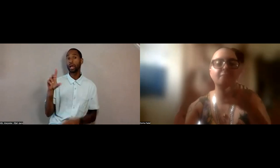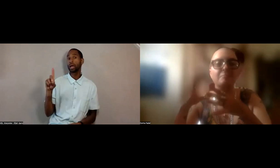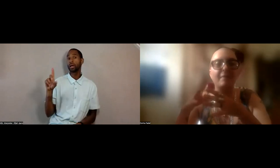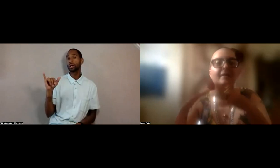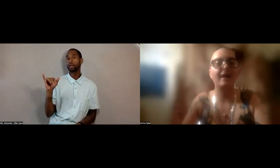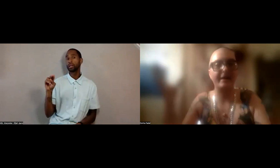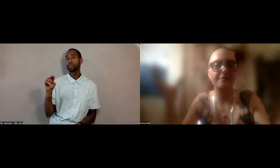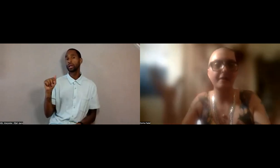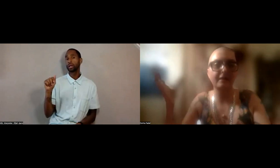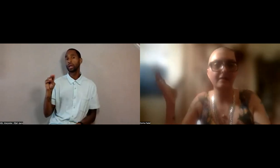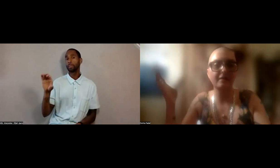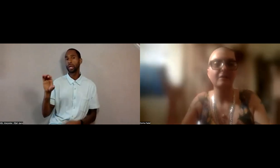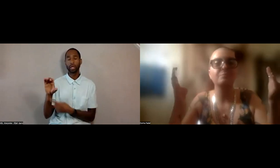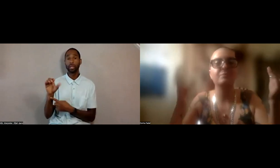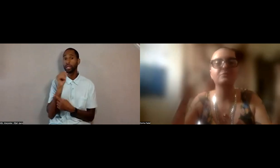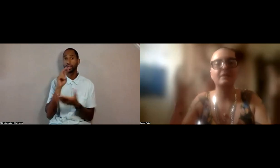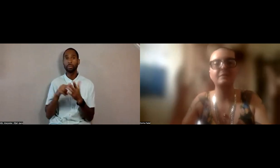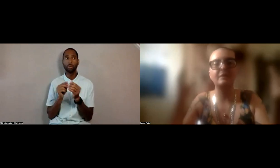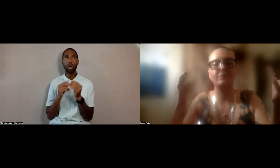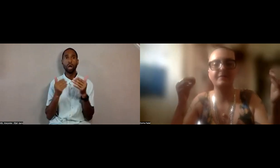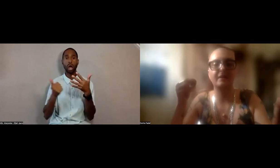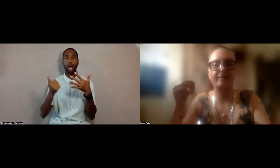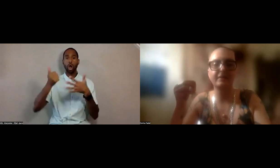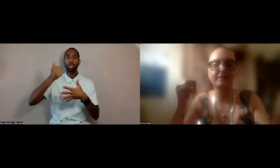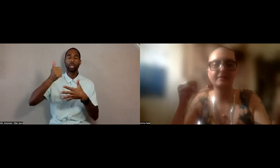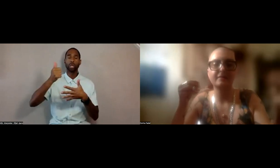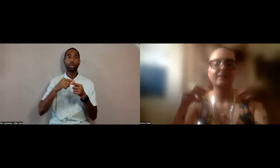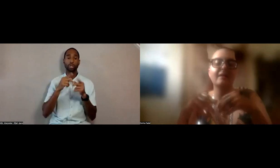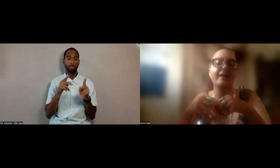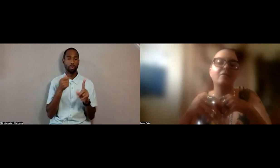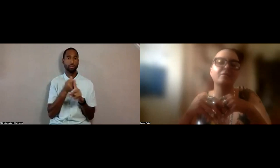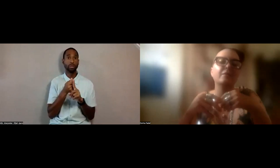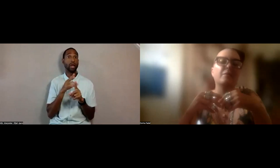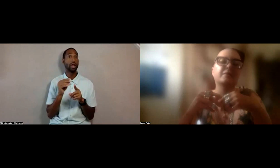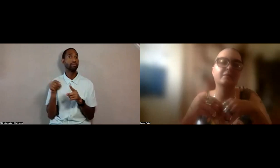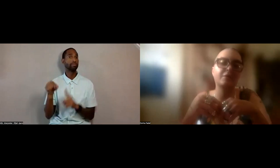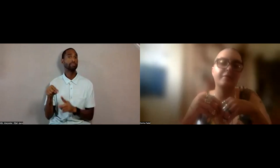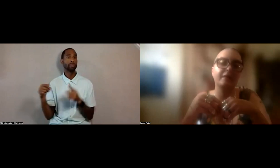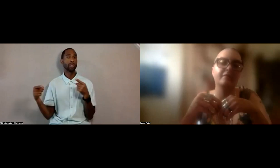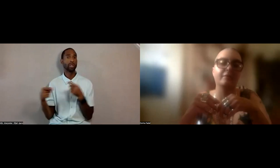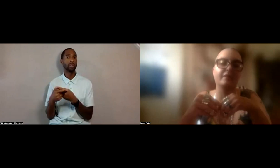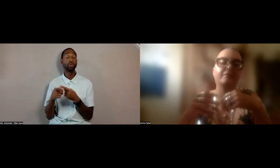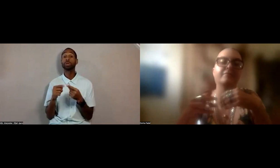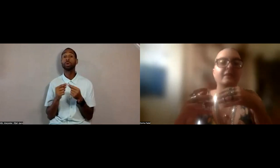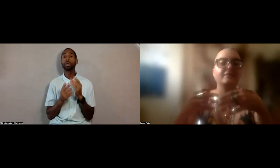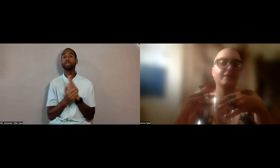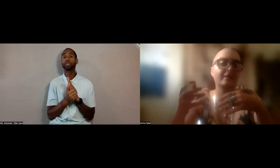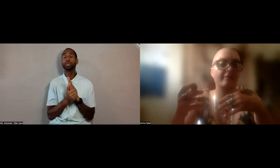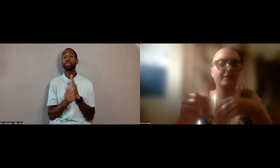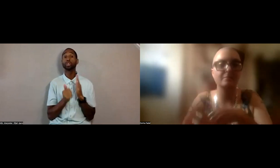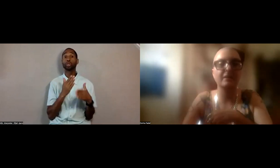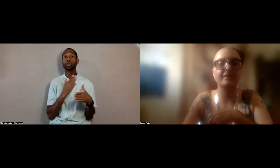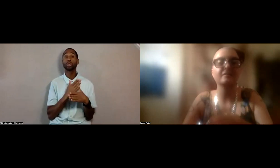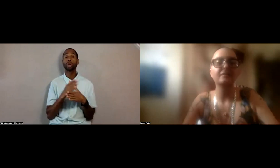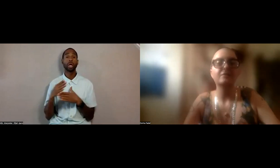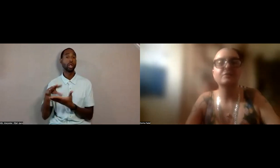doesn't make a hierarchy between the people in the conflict, and also how skill sharing and learning fit into the